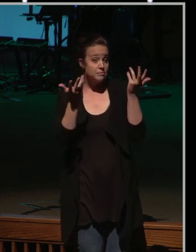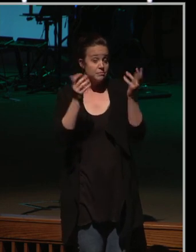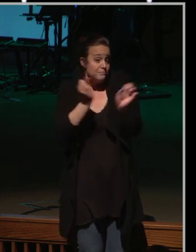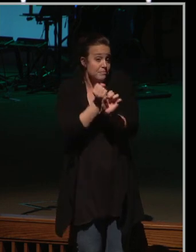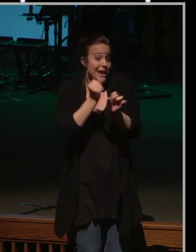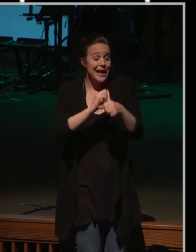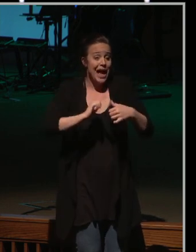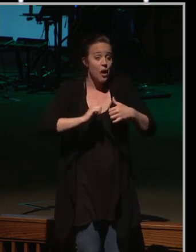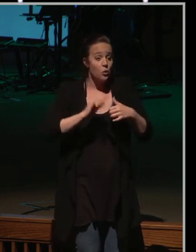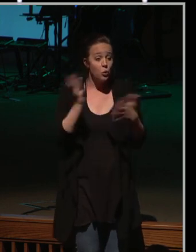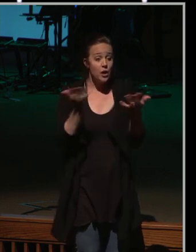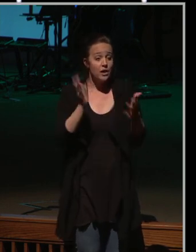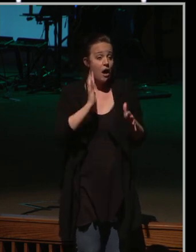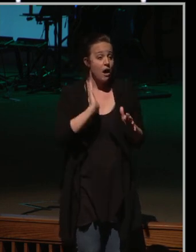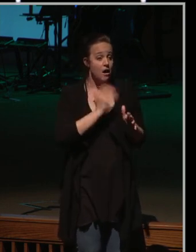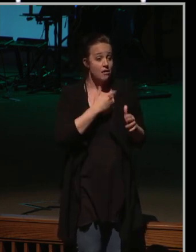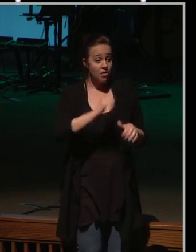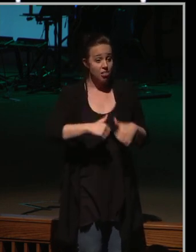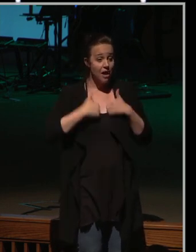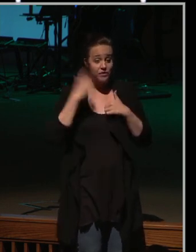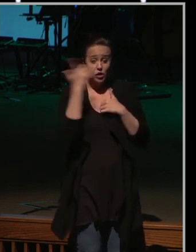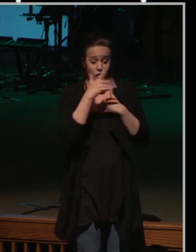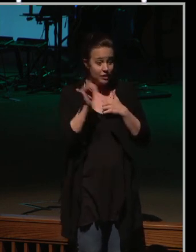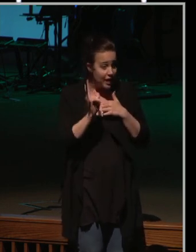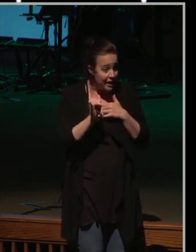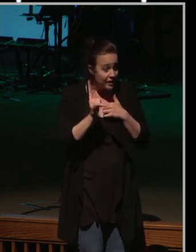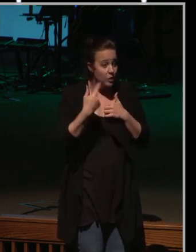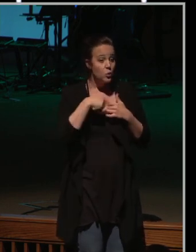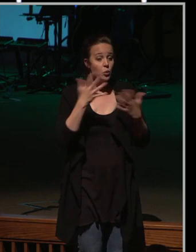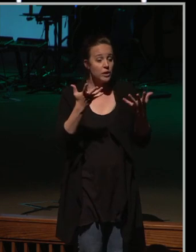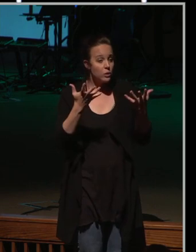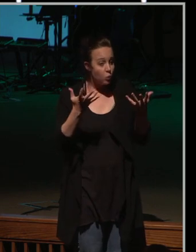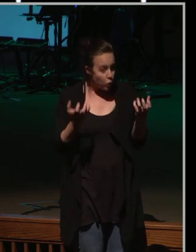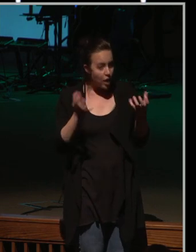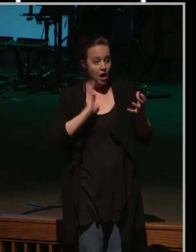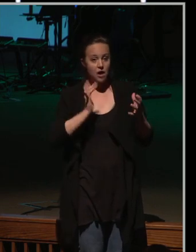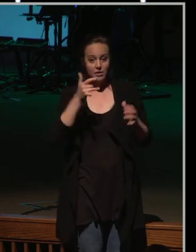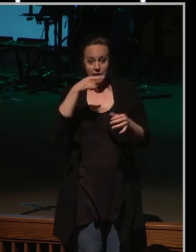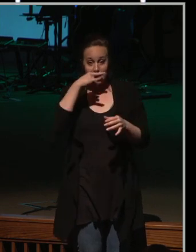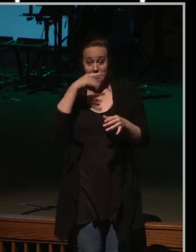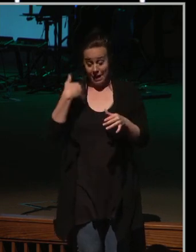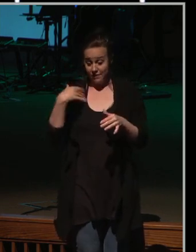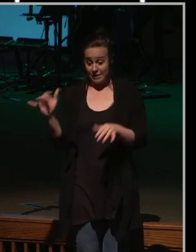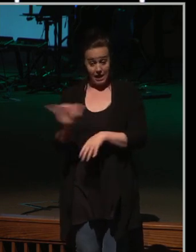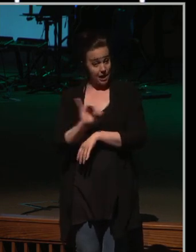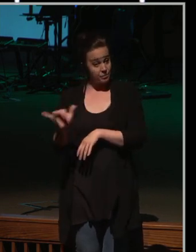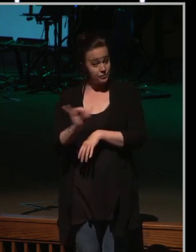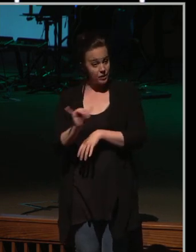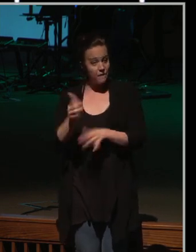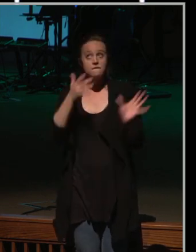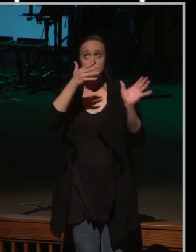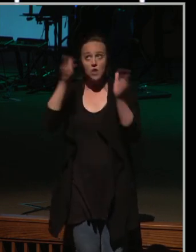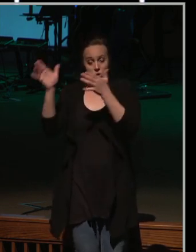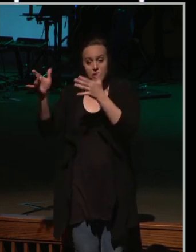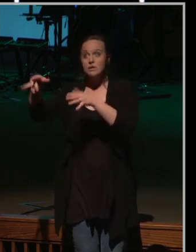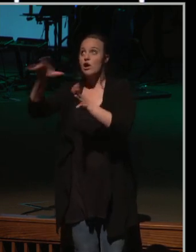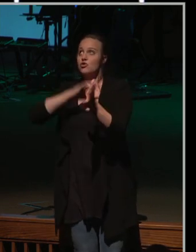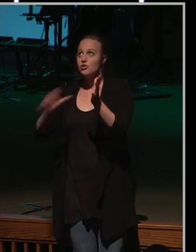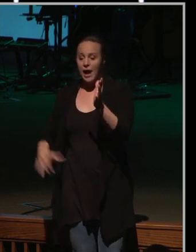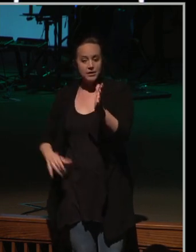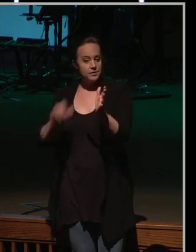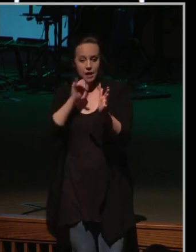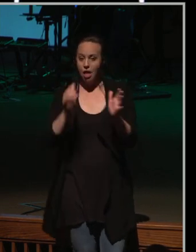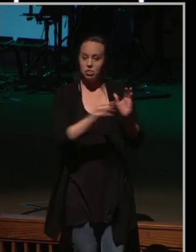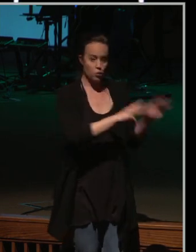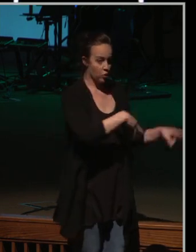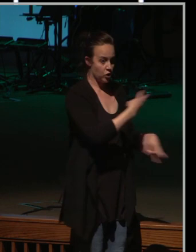want to instill a desire for our kids, and we want to instill this Christ-centered identity rather than a worldly one. But don't